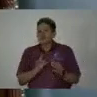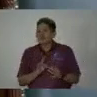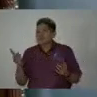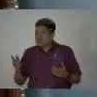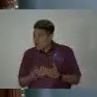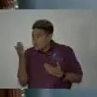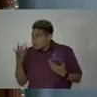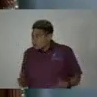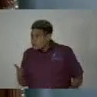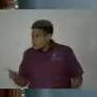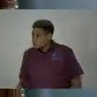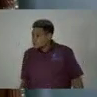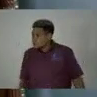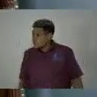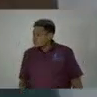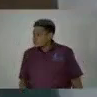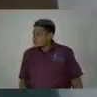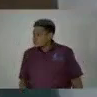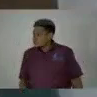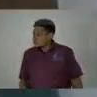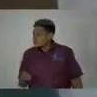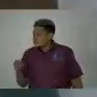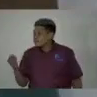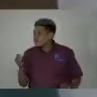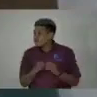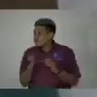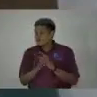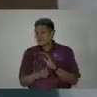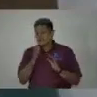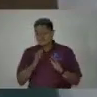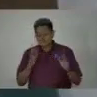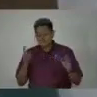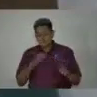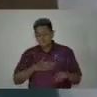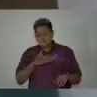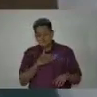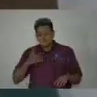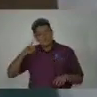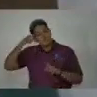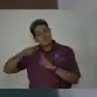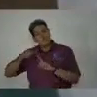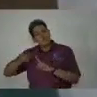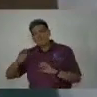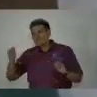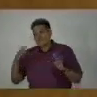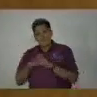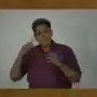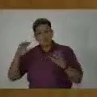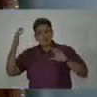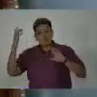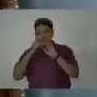you almost finished? A couple more minutes, Madam Speaker. Please, member, remember. Thank you, Madam.